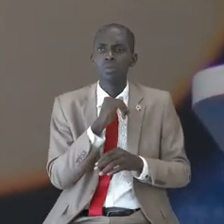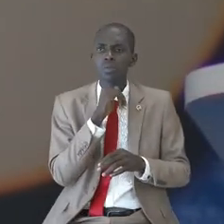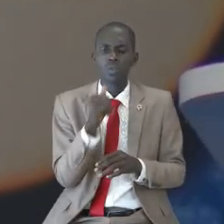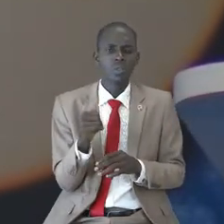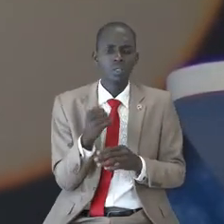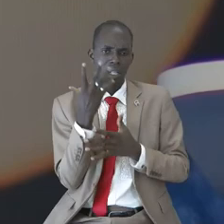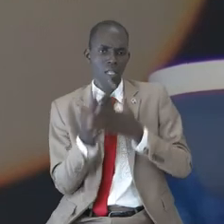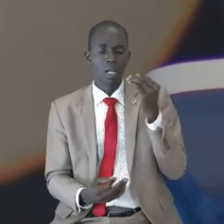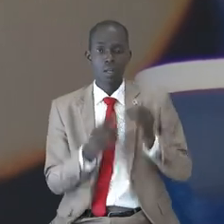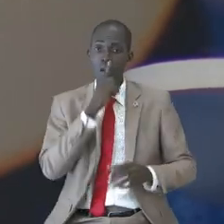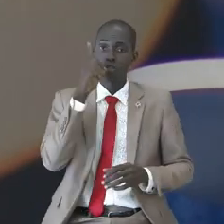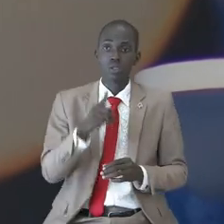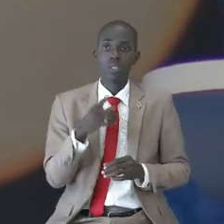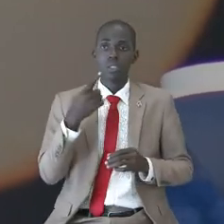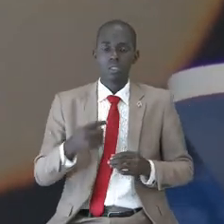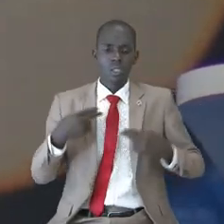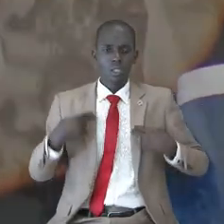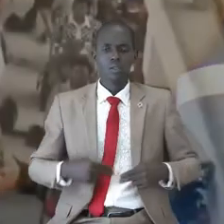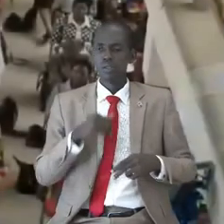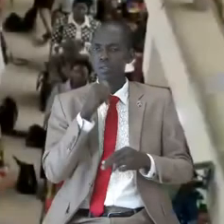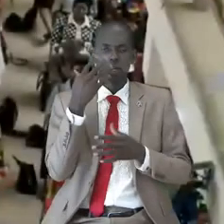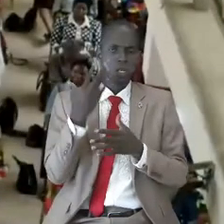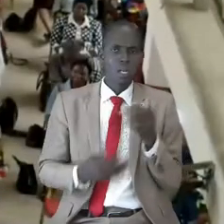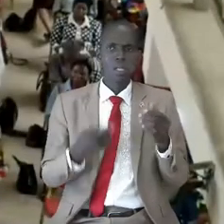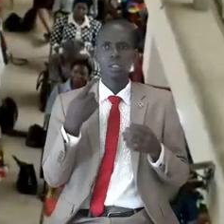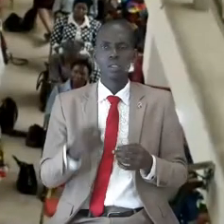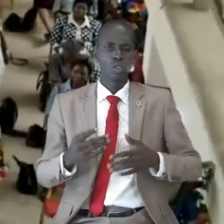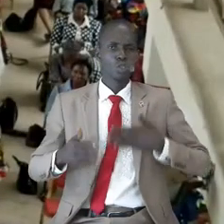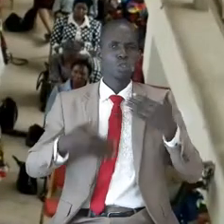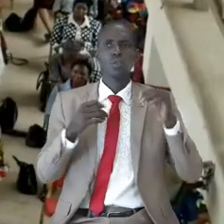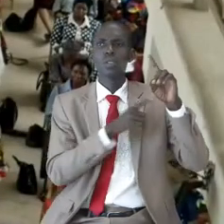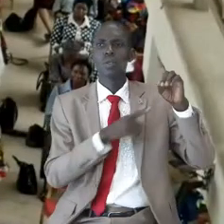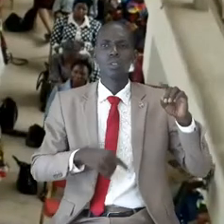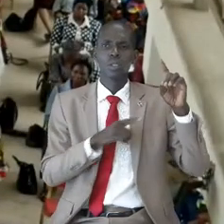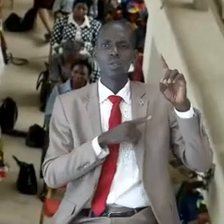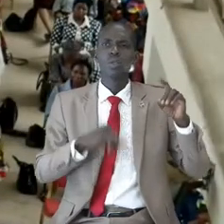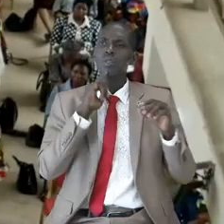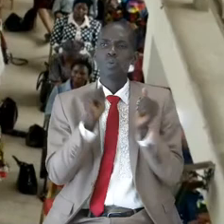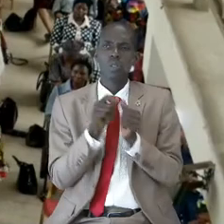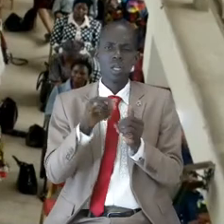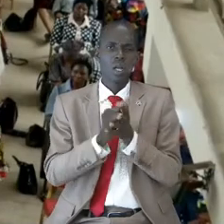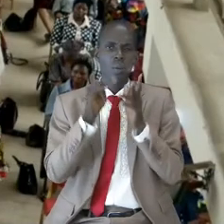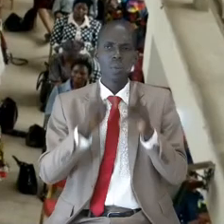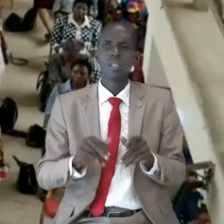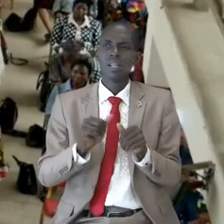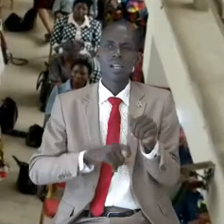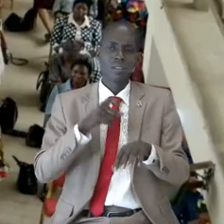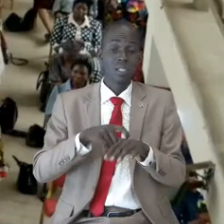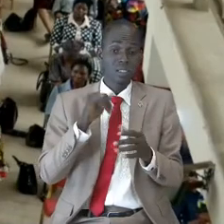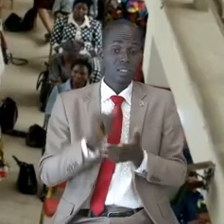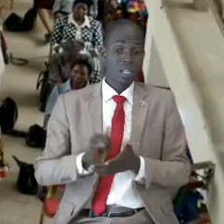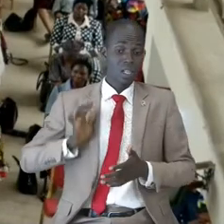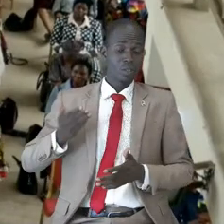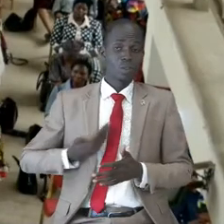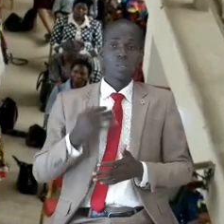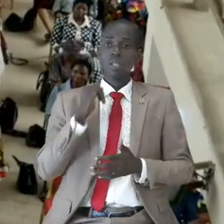His heart does not lack the joy of the Lord. And the Lord is with him every time. That soul is prospering. And I